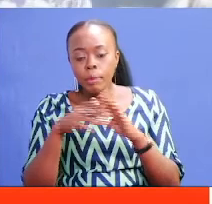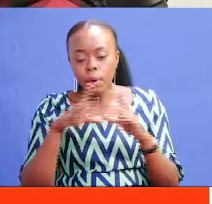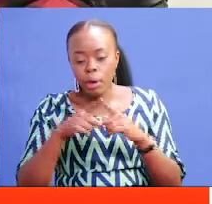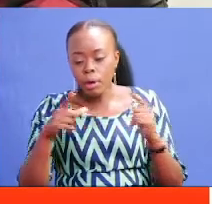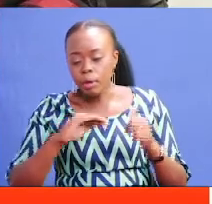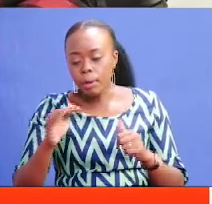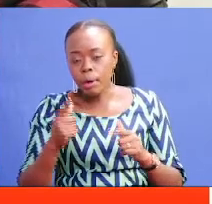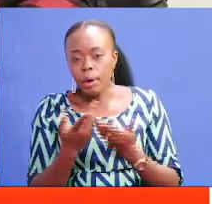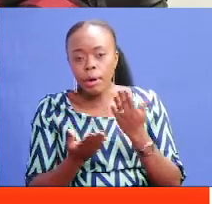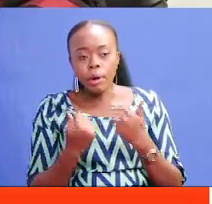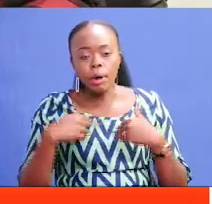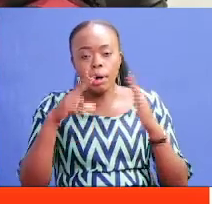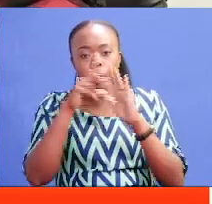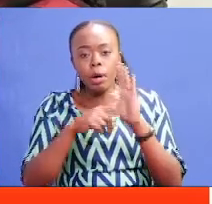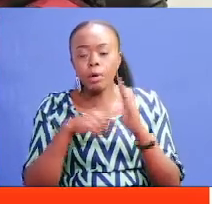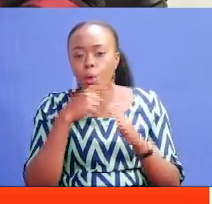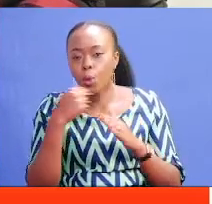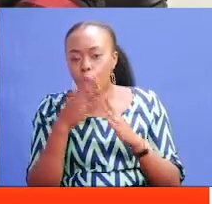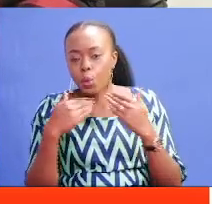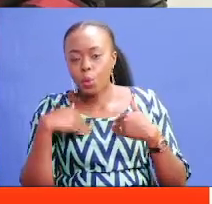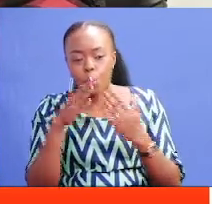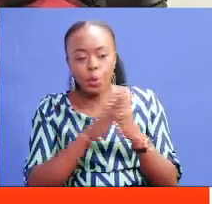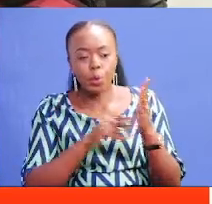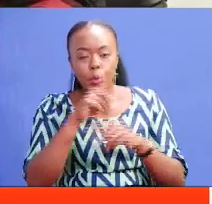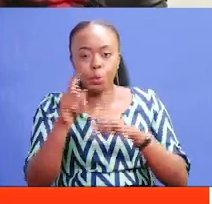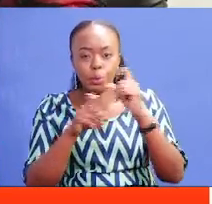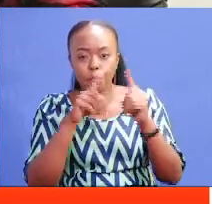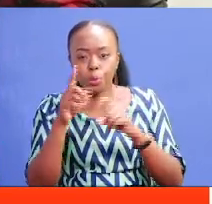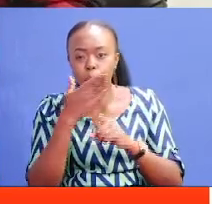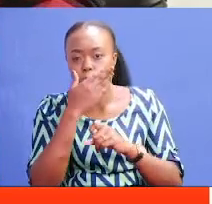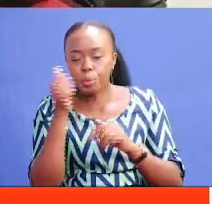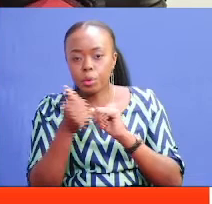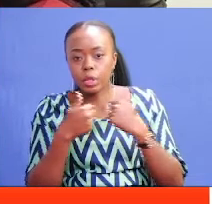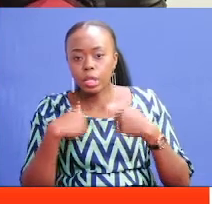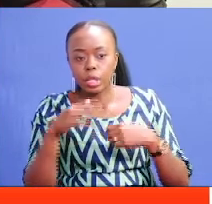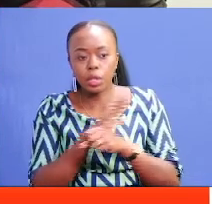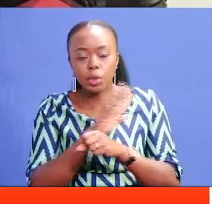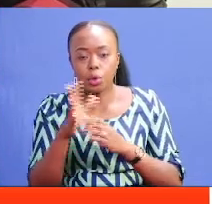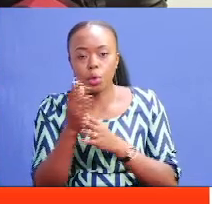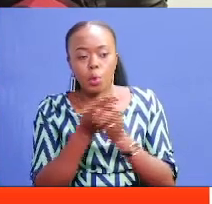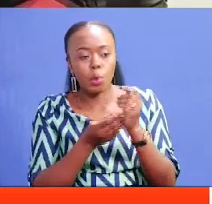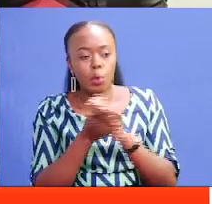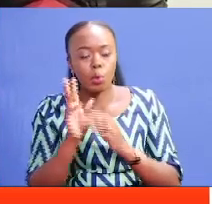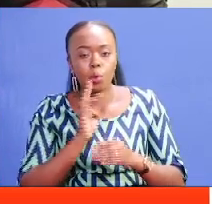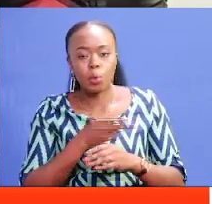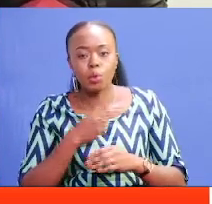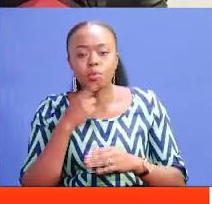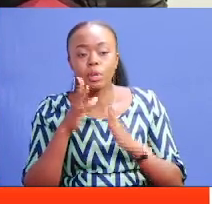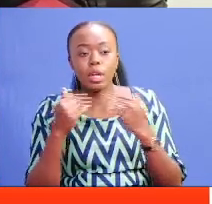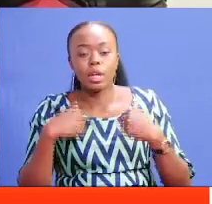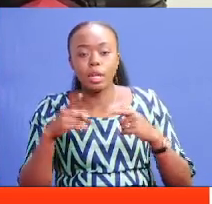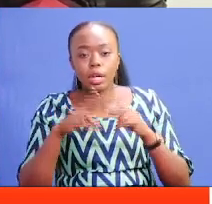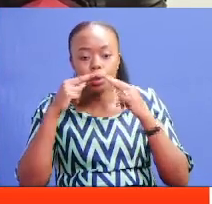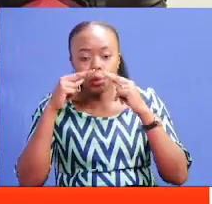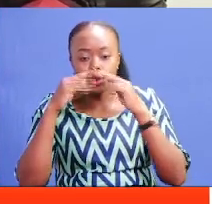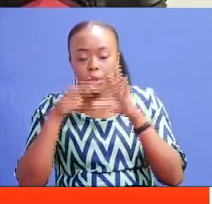Laikipia. Unless those land questions are properly and comprehensively resolved, we are not going to have even